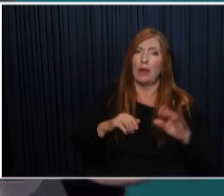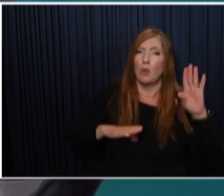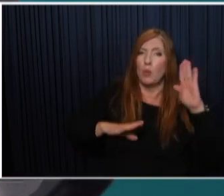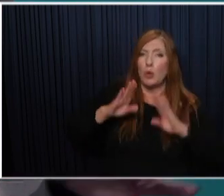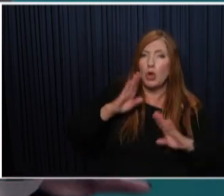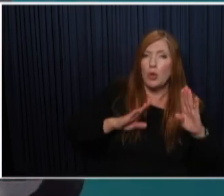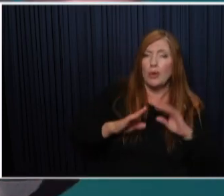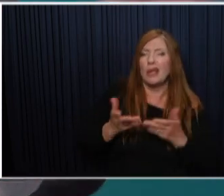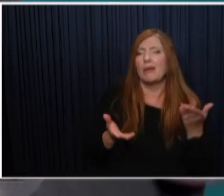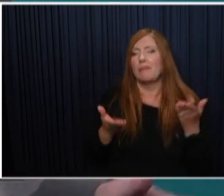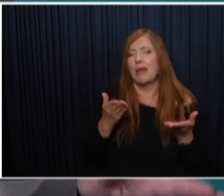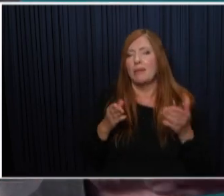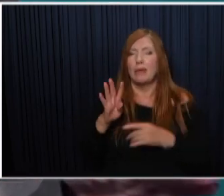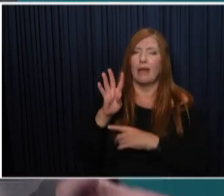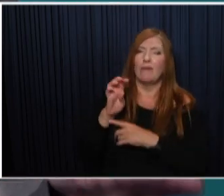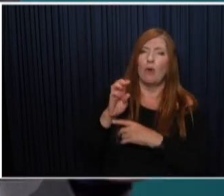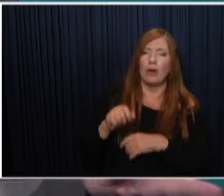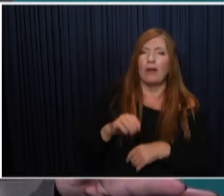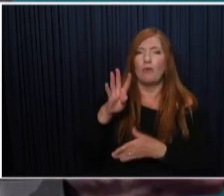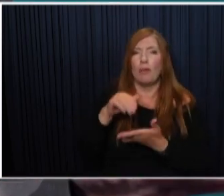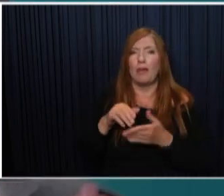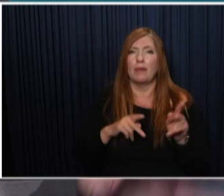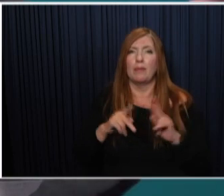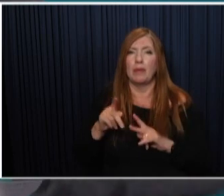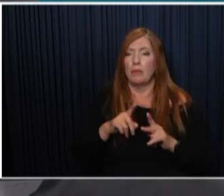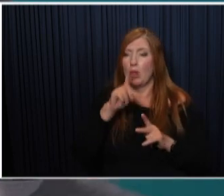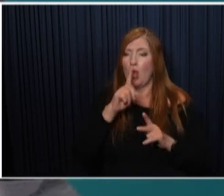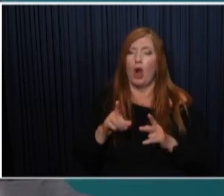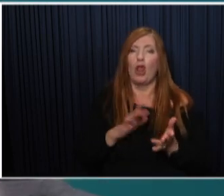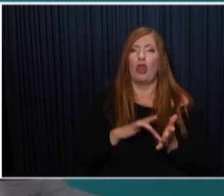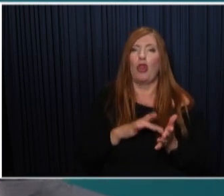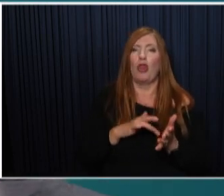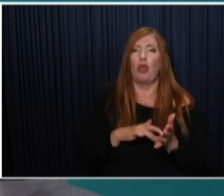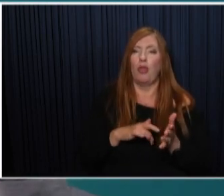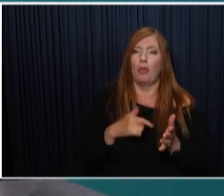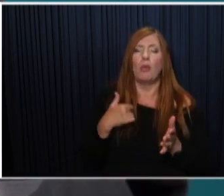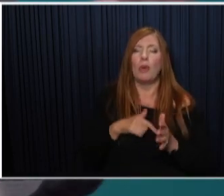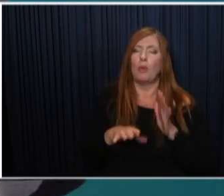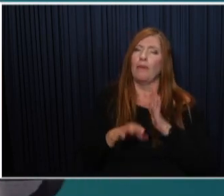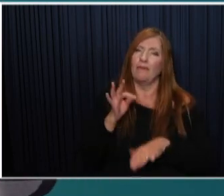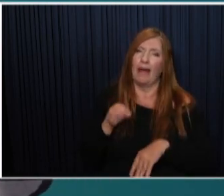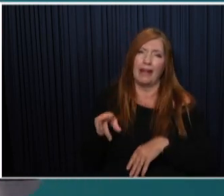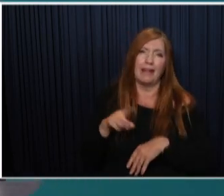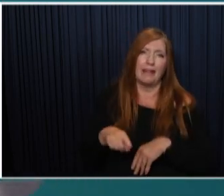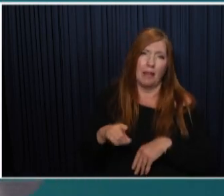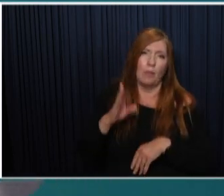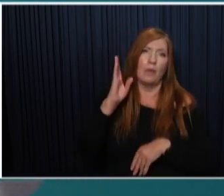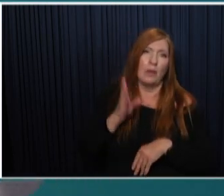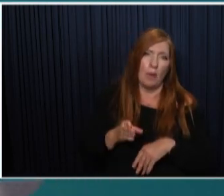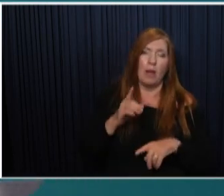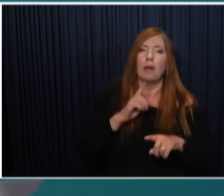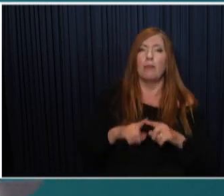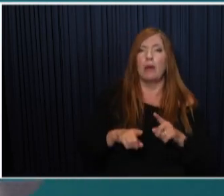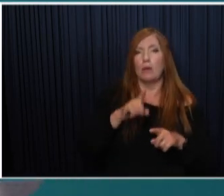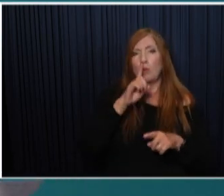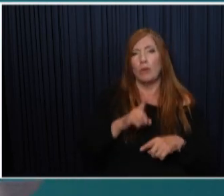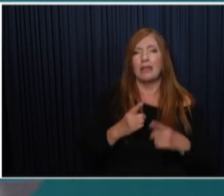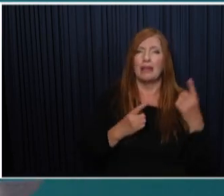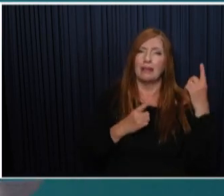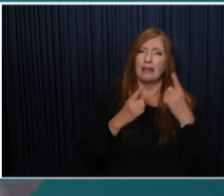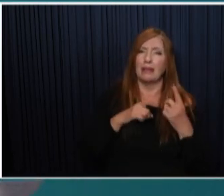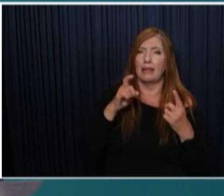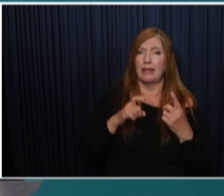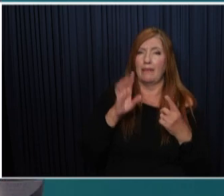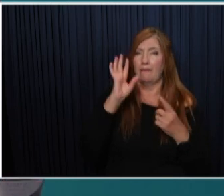maybe, 400 or even 4,000 are getting away with something. We'll catch up to them. And so I really think that we need, at the